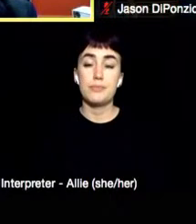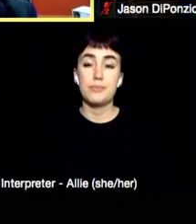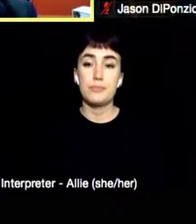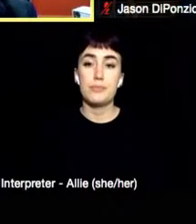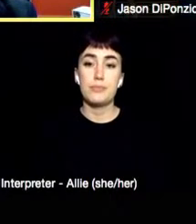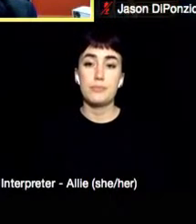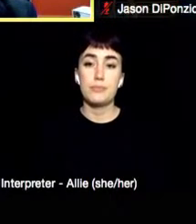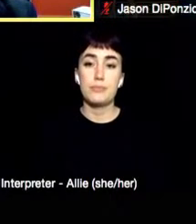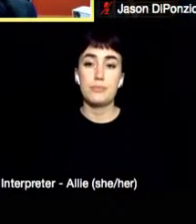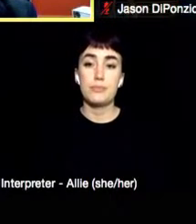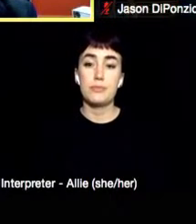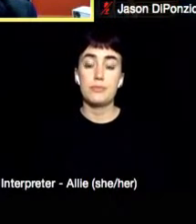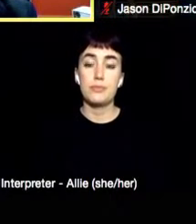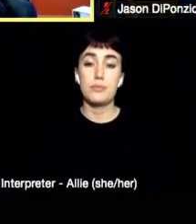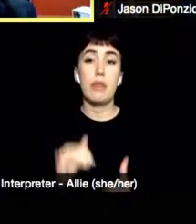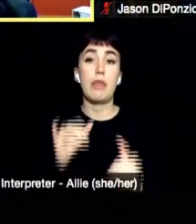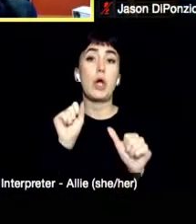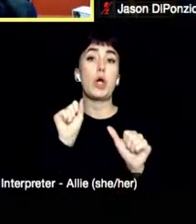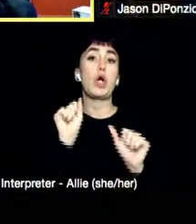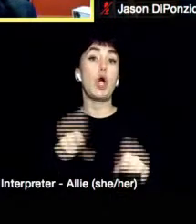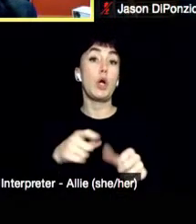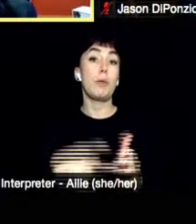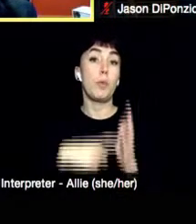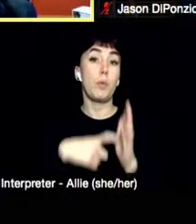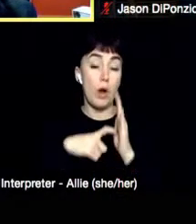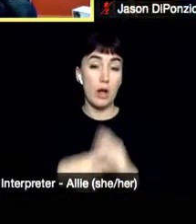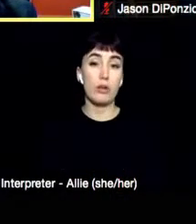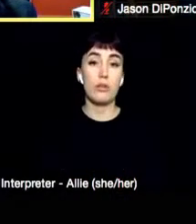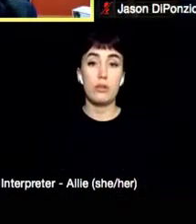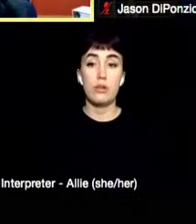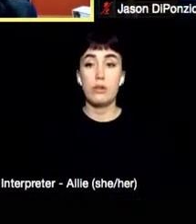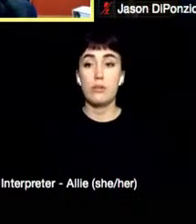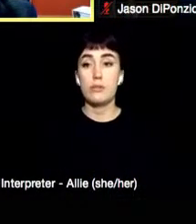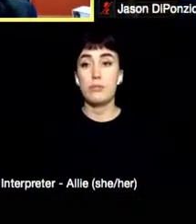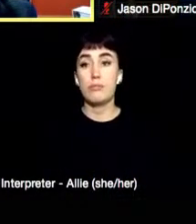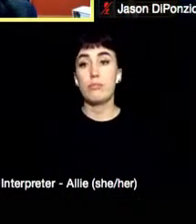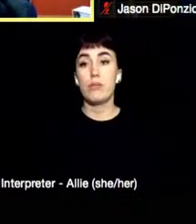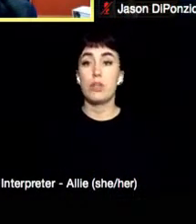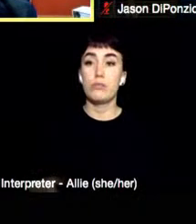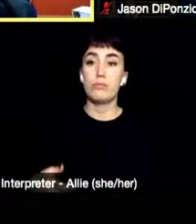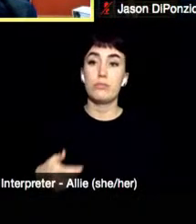that could be required. I mean, you know, sawing,